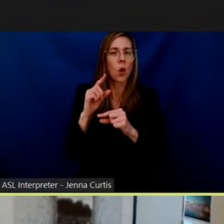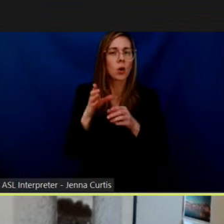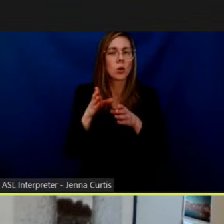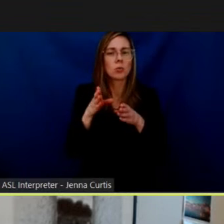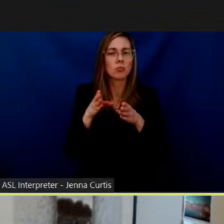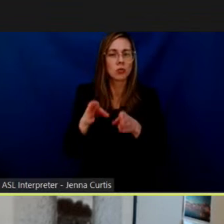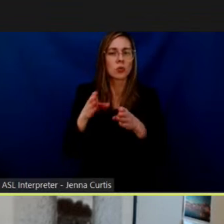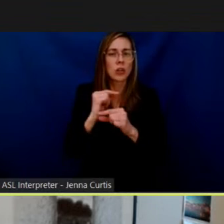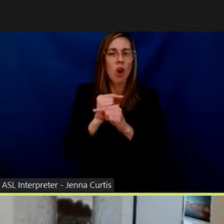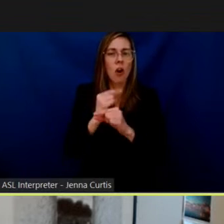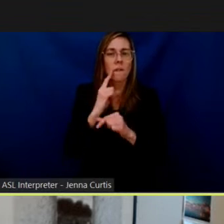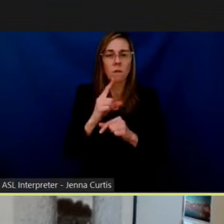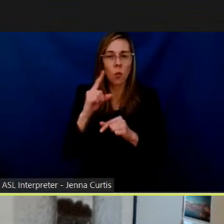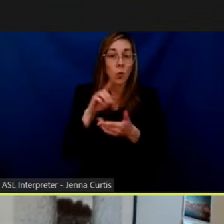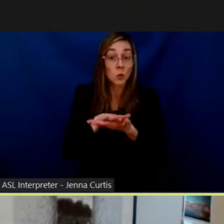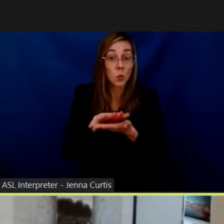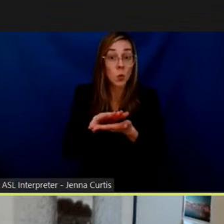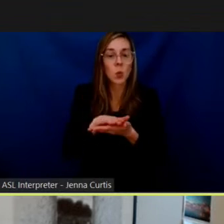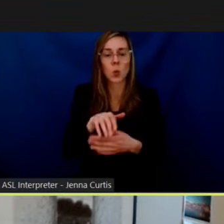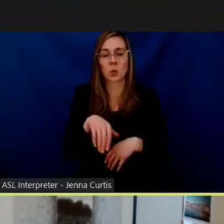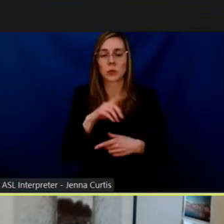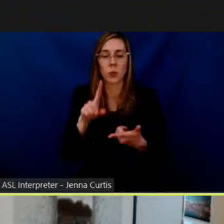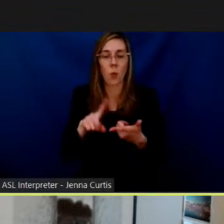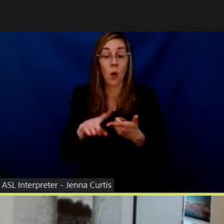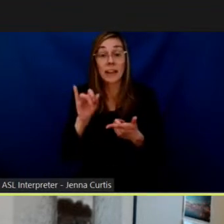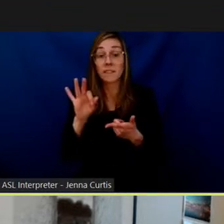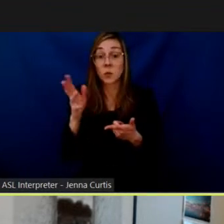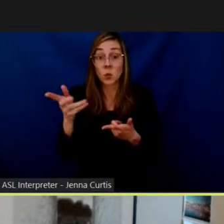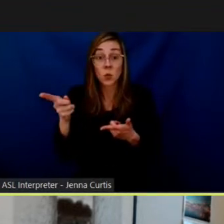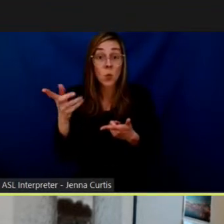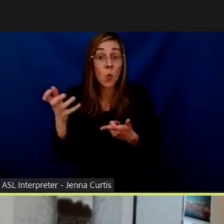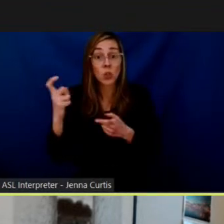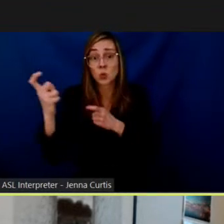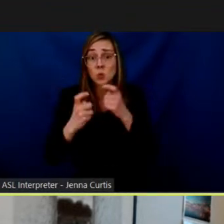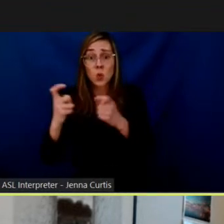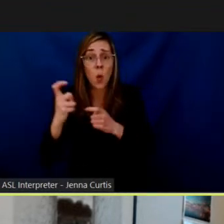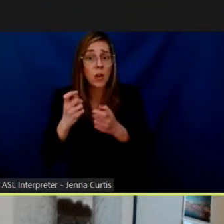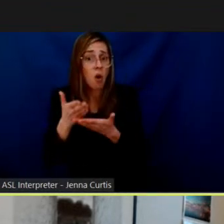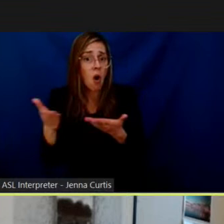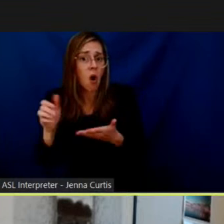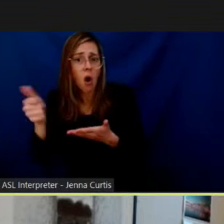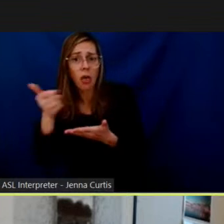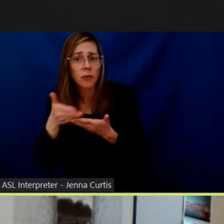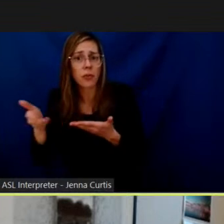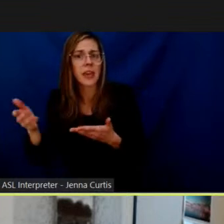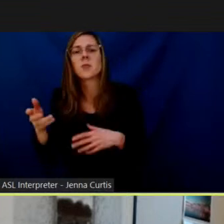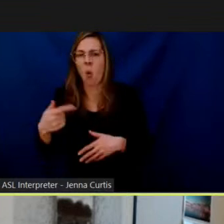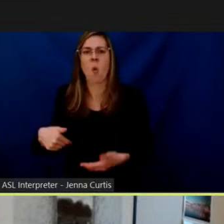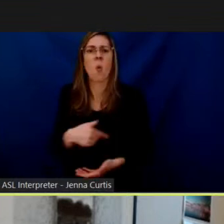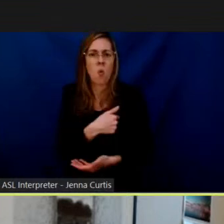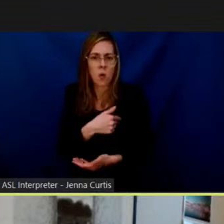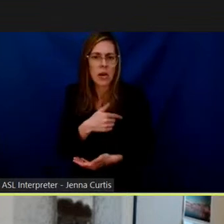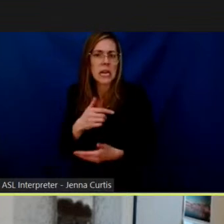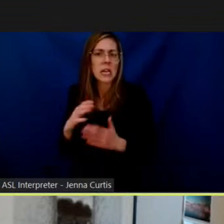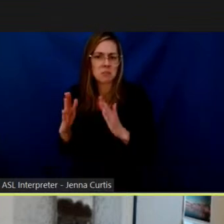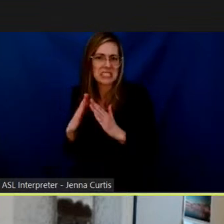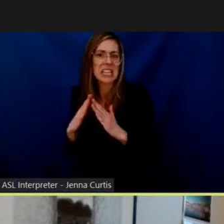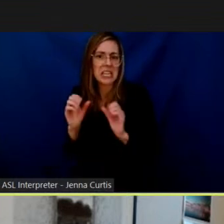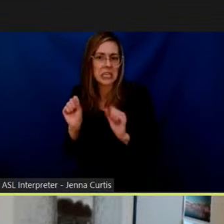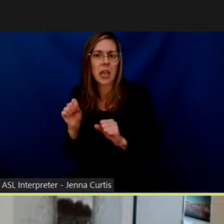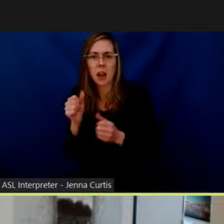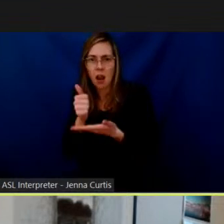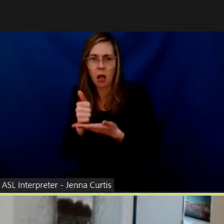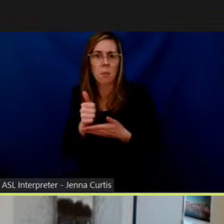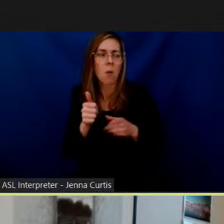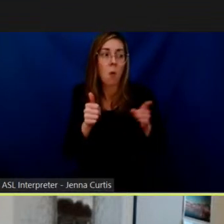donate other things. We will be also facilitating that. Just to KP's point, we can help figure out what residents need and